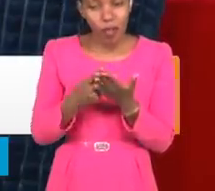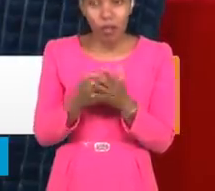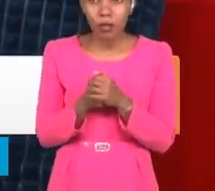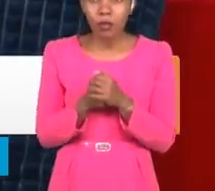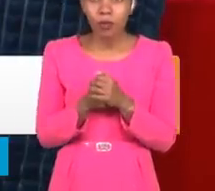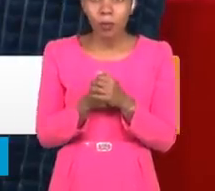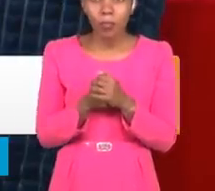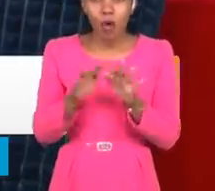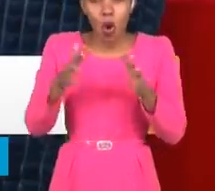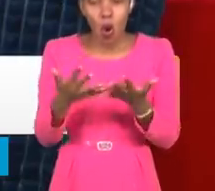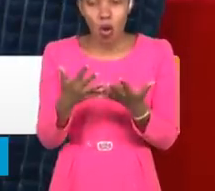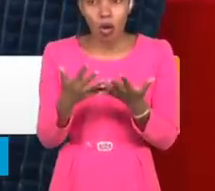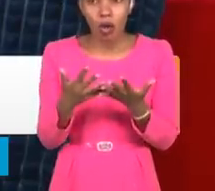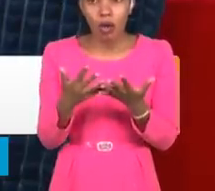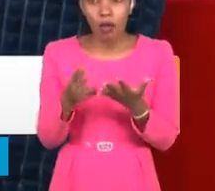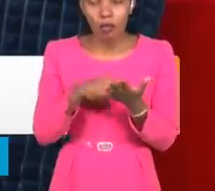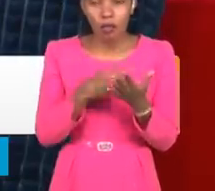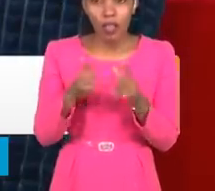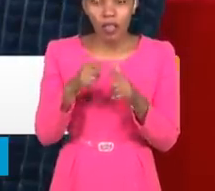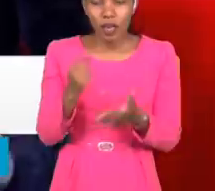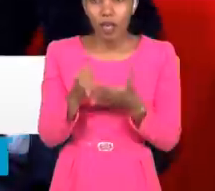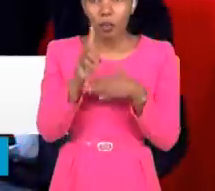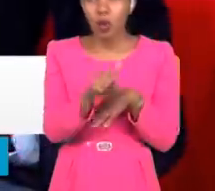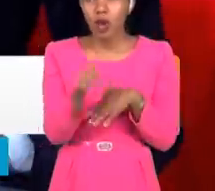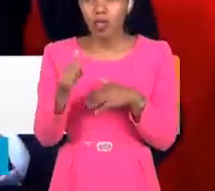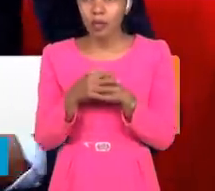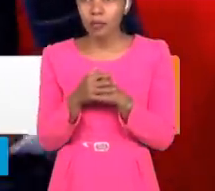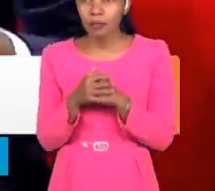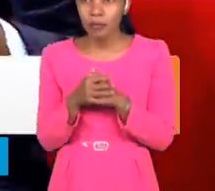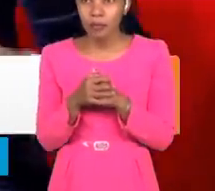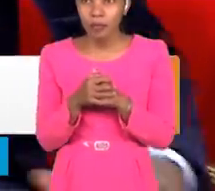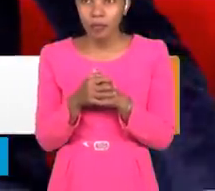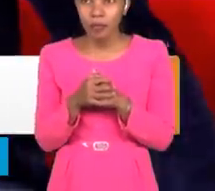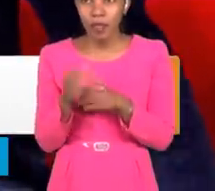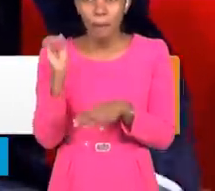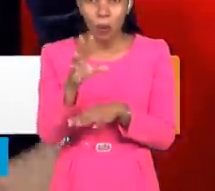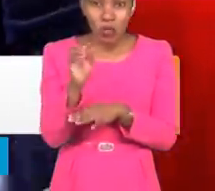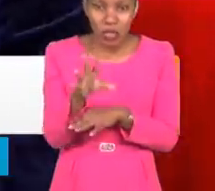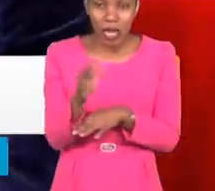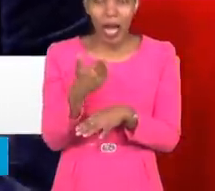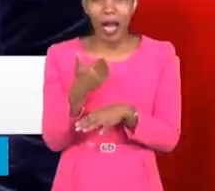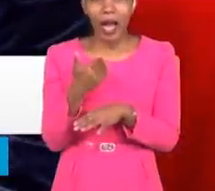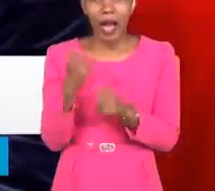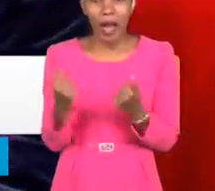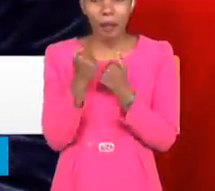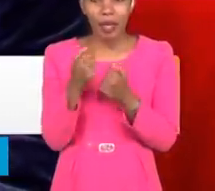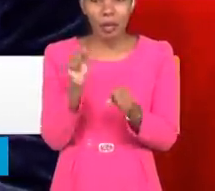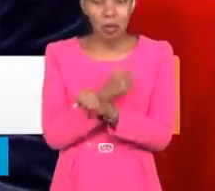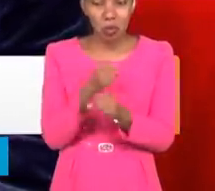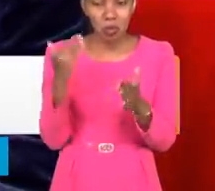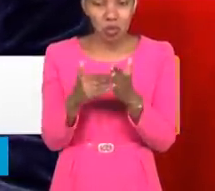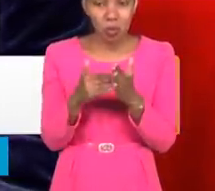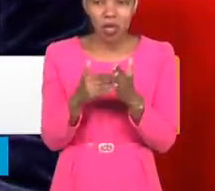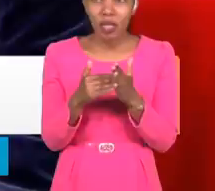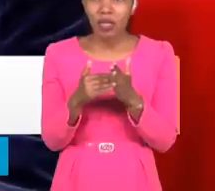or the way we are failing, we can help each other. Let's not focus on the solutions now. Yes. The posting is on. It's we there. Cannot do anything about it.